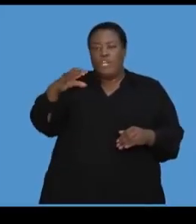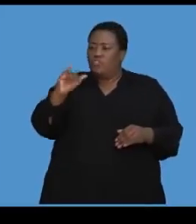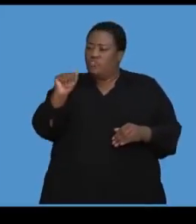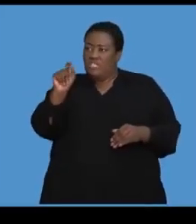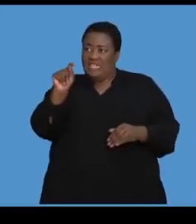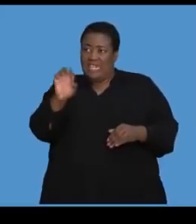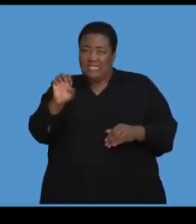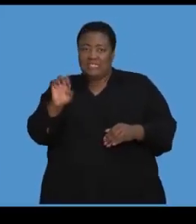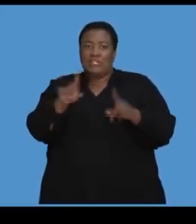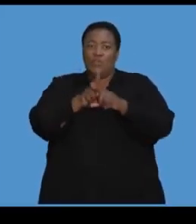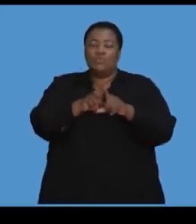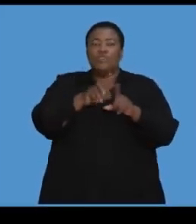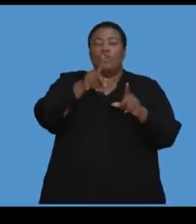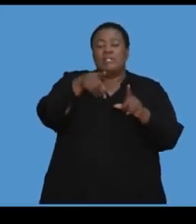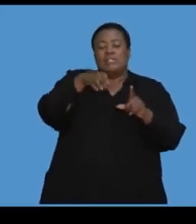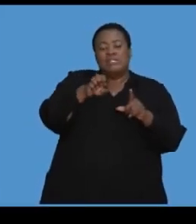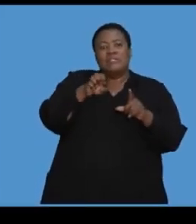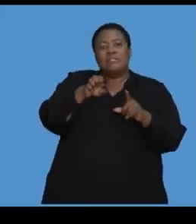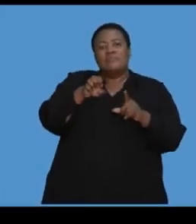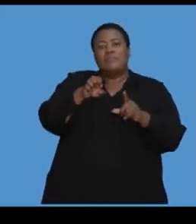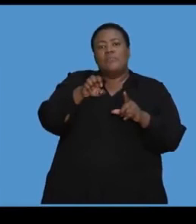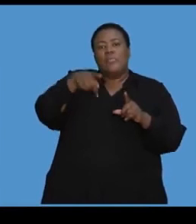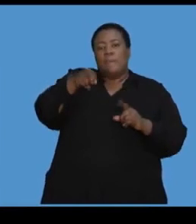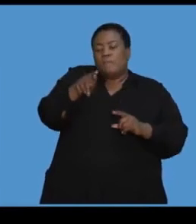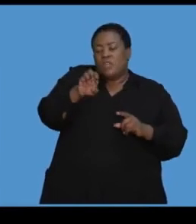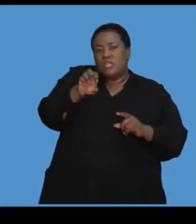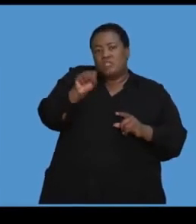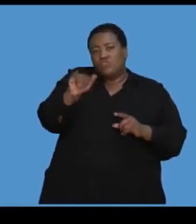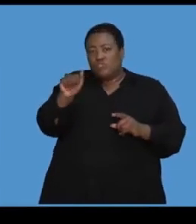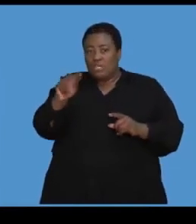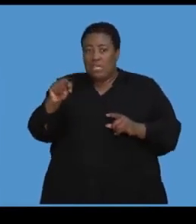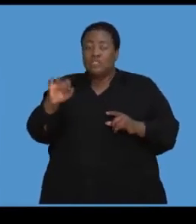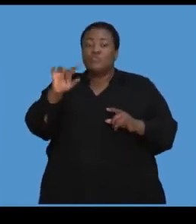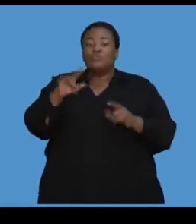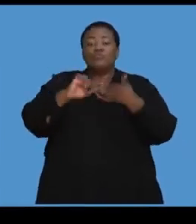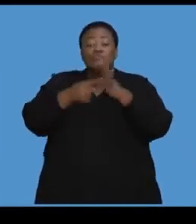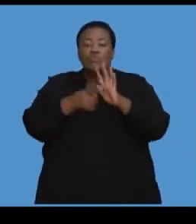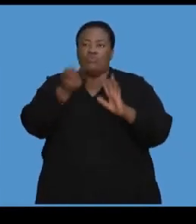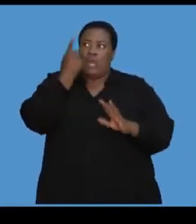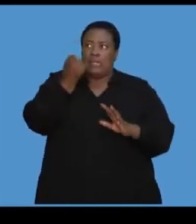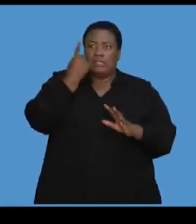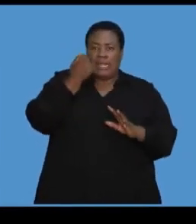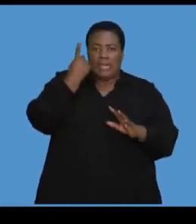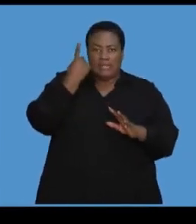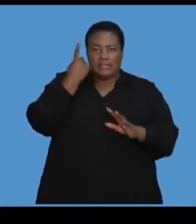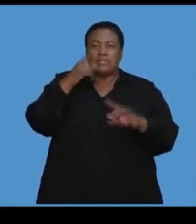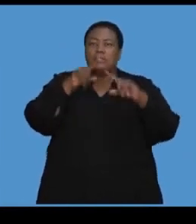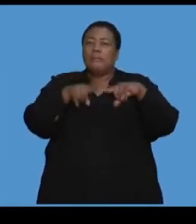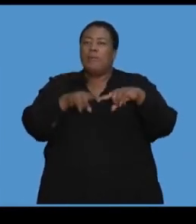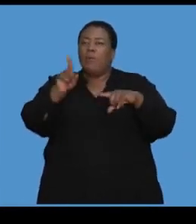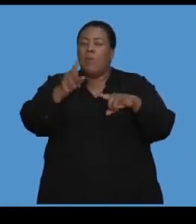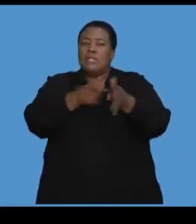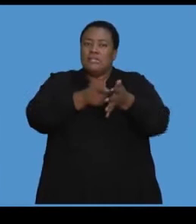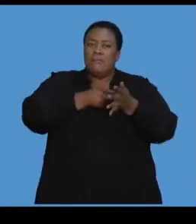appreciate there to show that you understand that what's causing the decrease in the value of the currency, it's forces